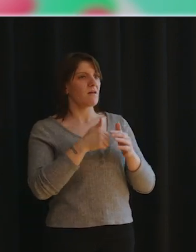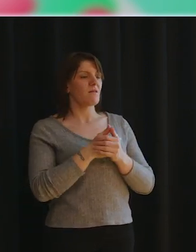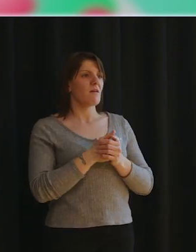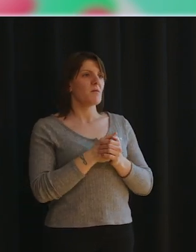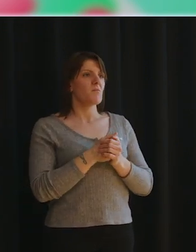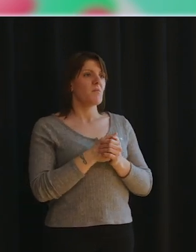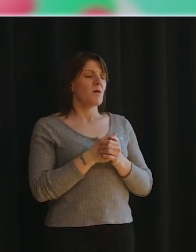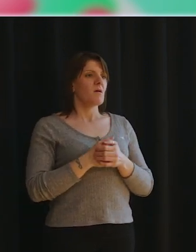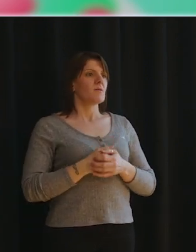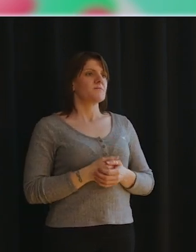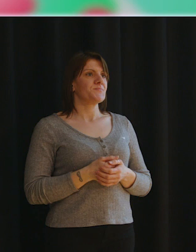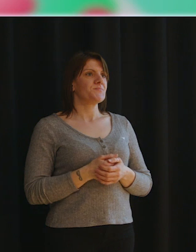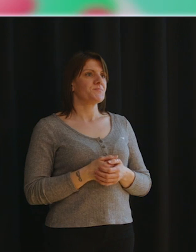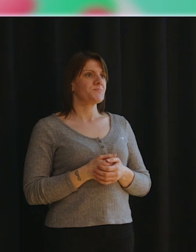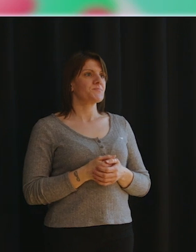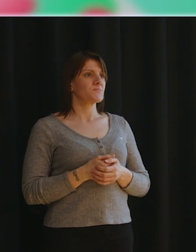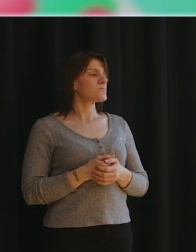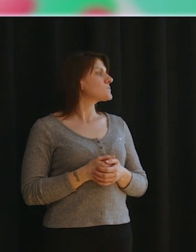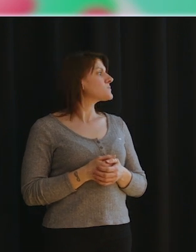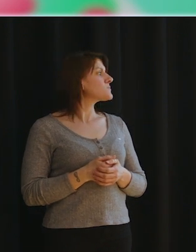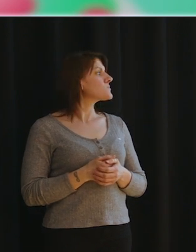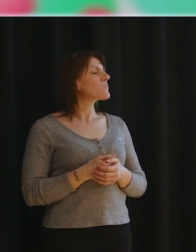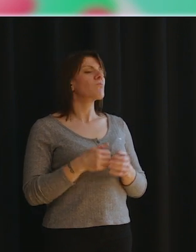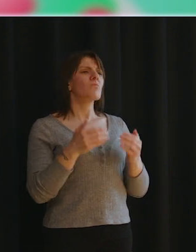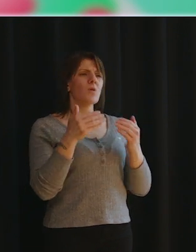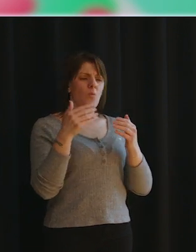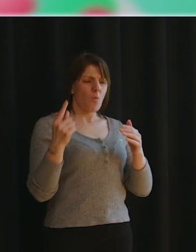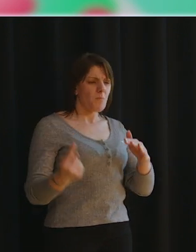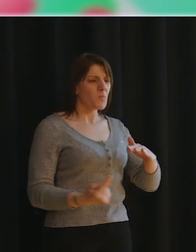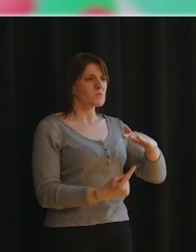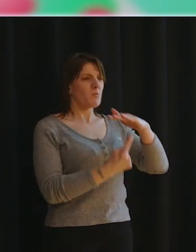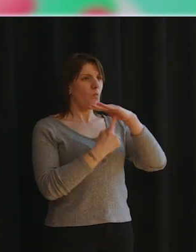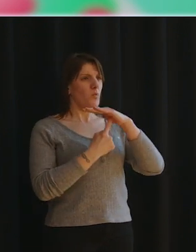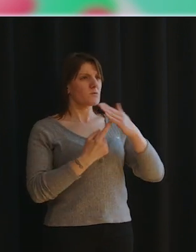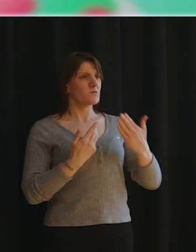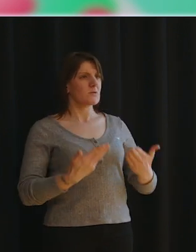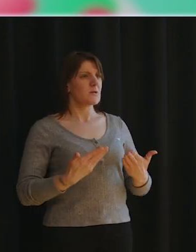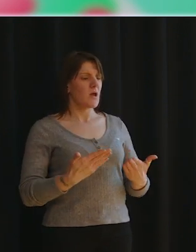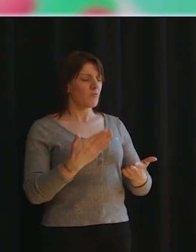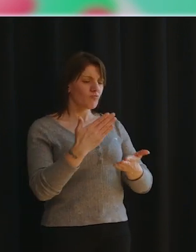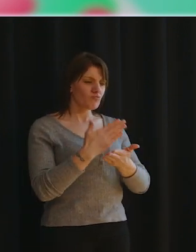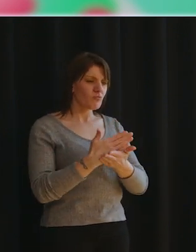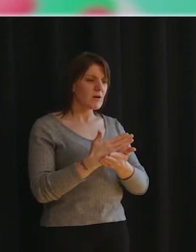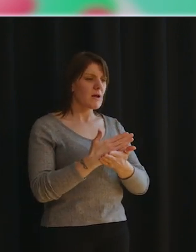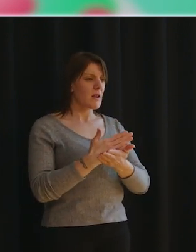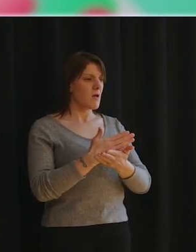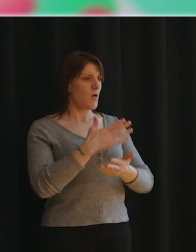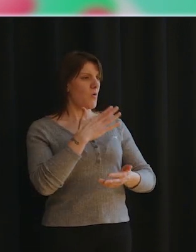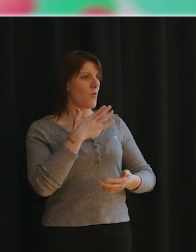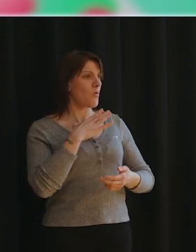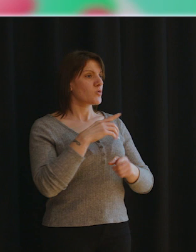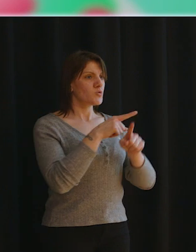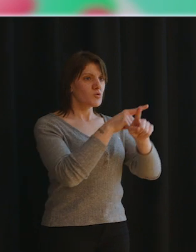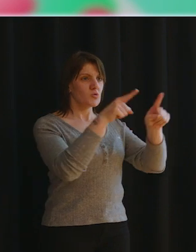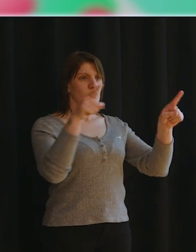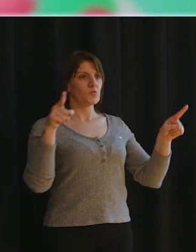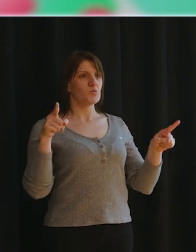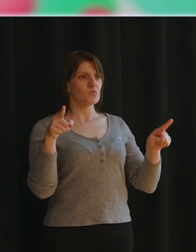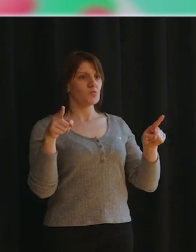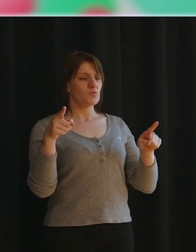ASD umbrella. And most importantly today, I really, really want you to take something away from